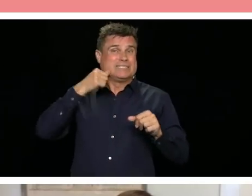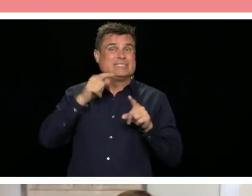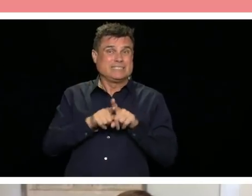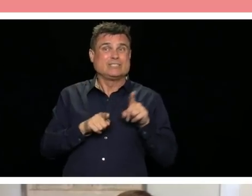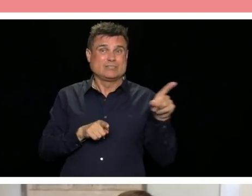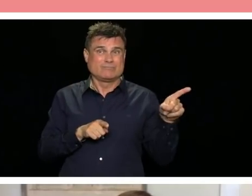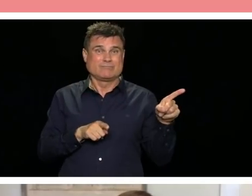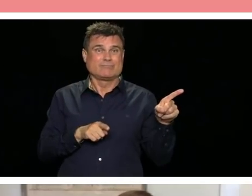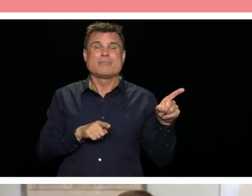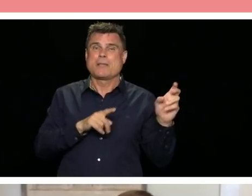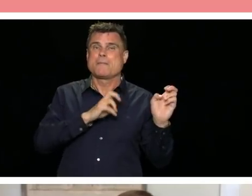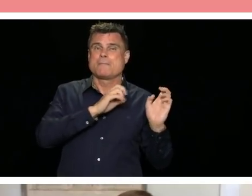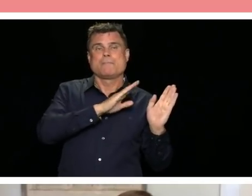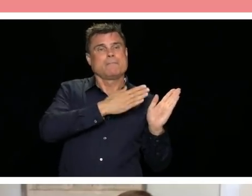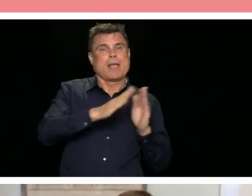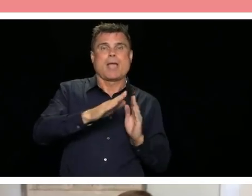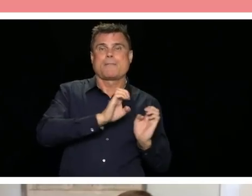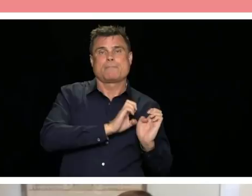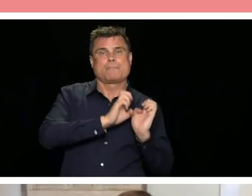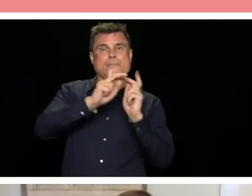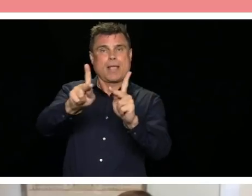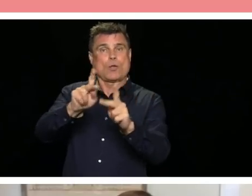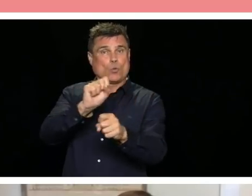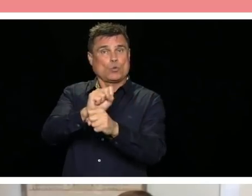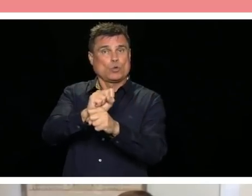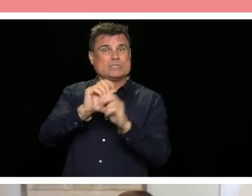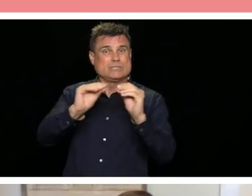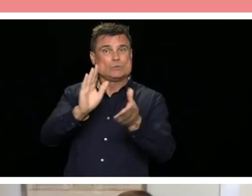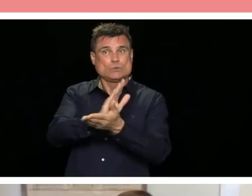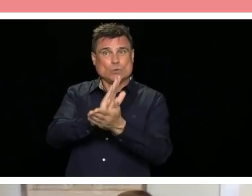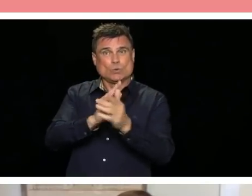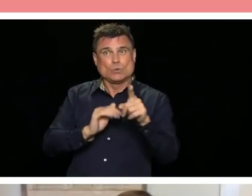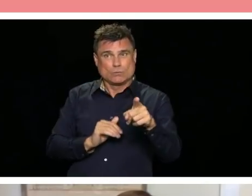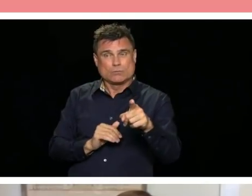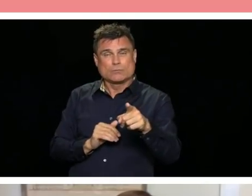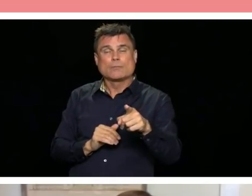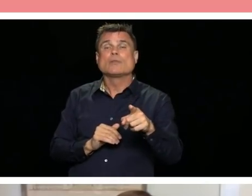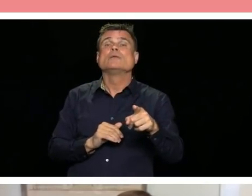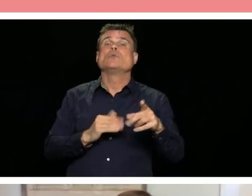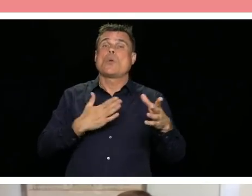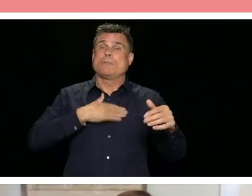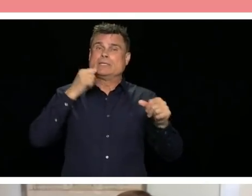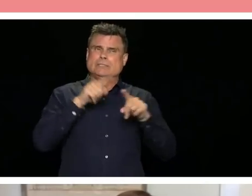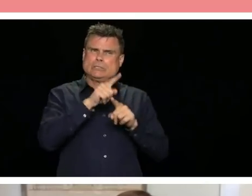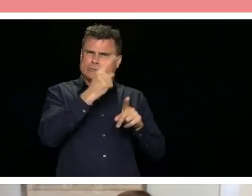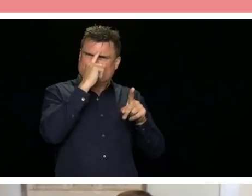visit? And the answer is, if he's well,